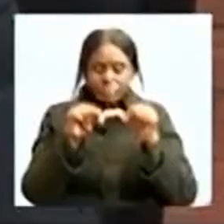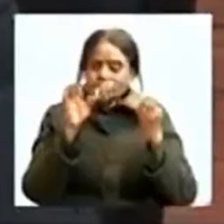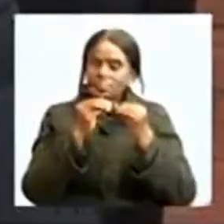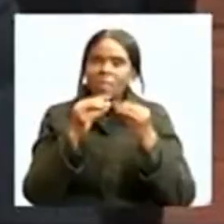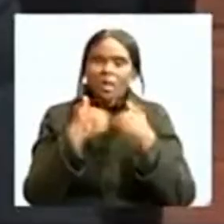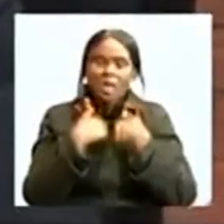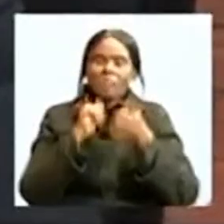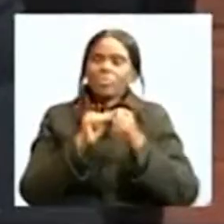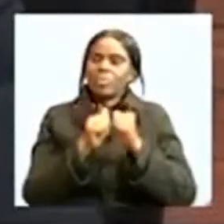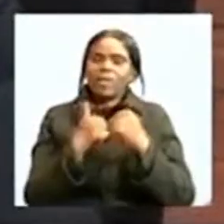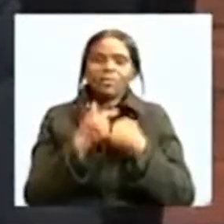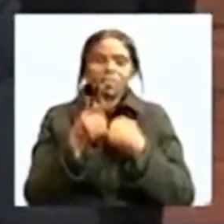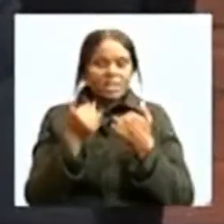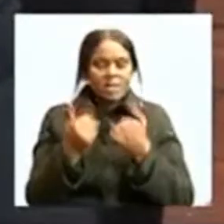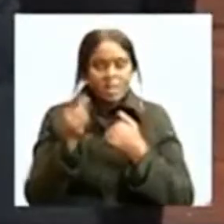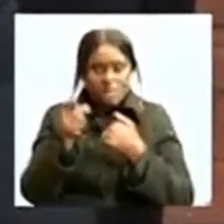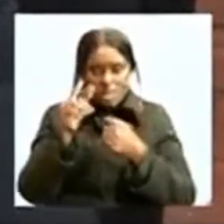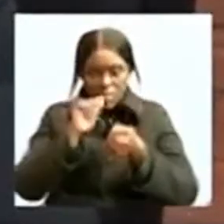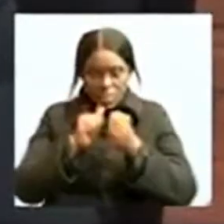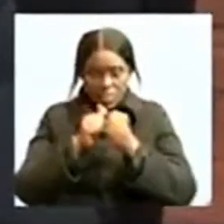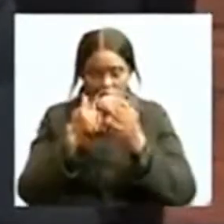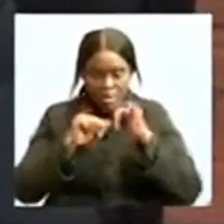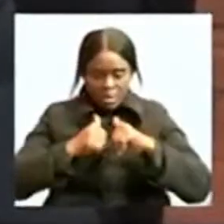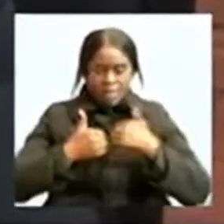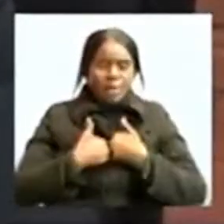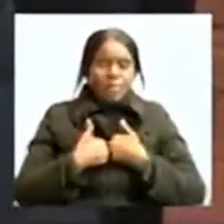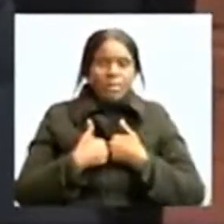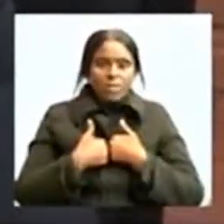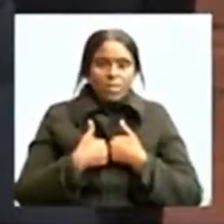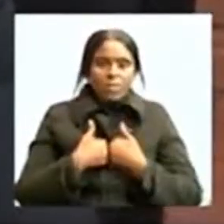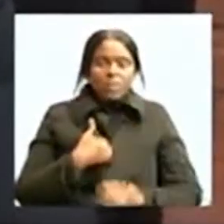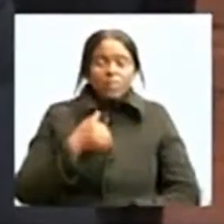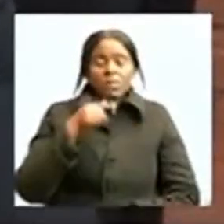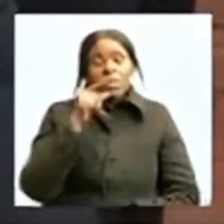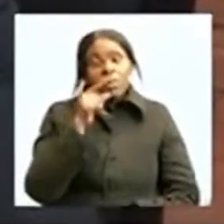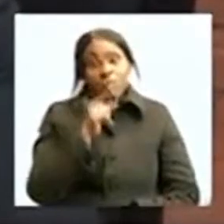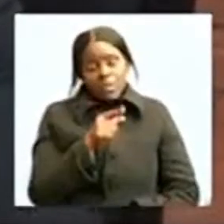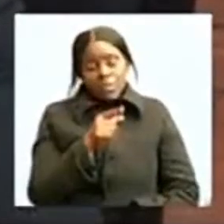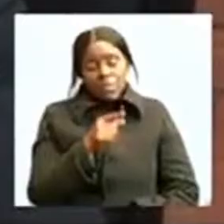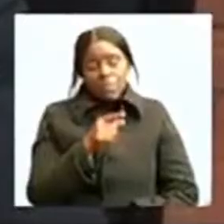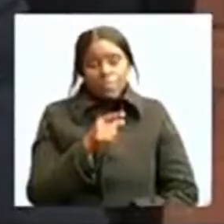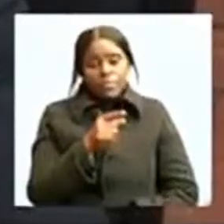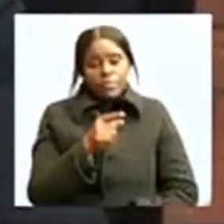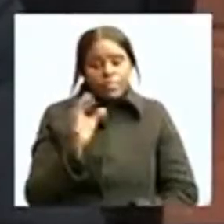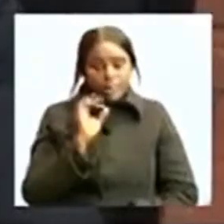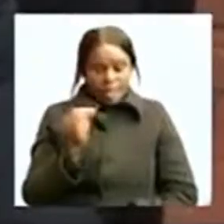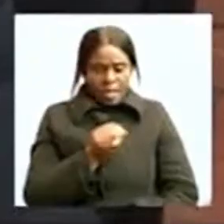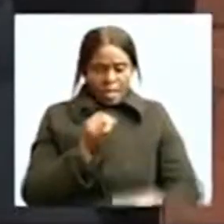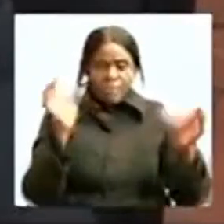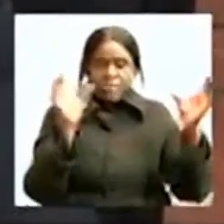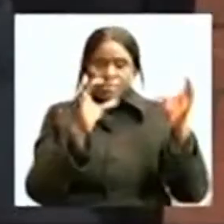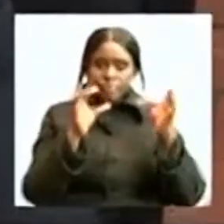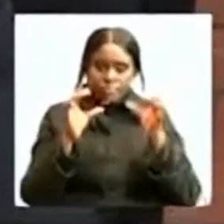a problem. Now, one of the problems that we have is that our